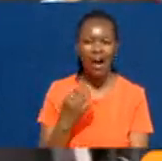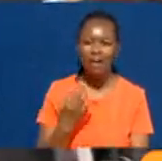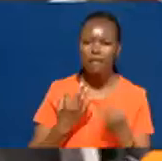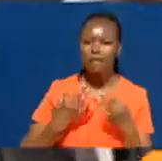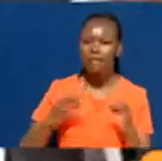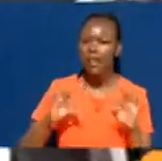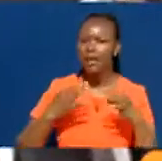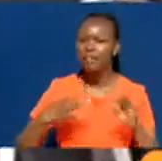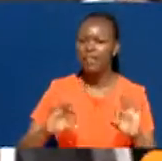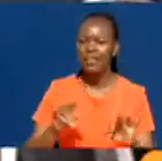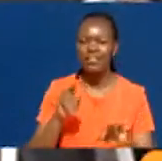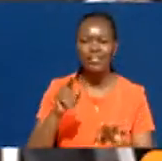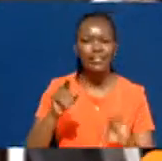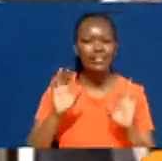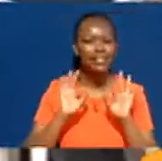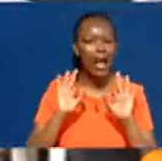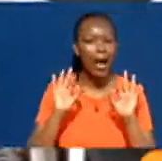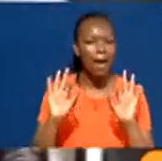It is amazing